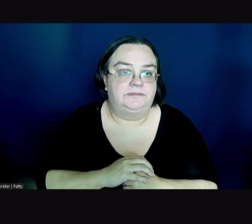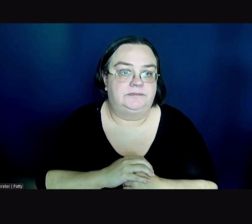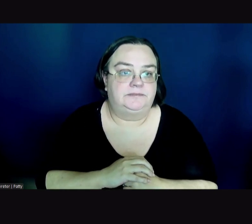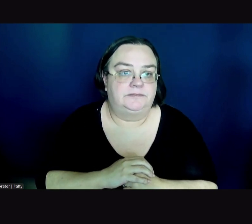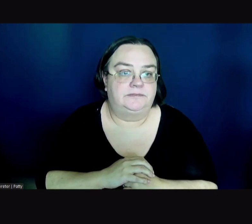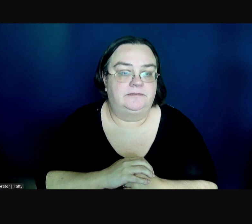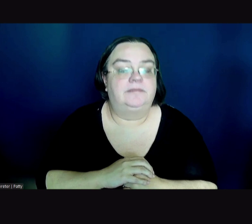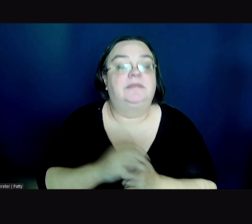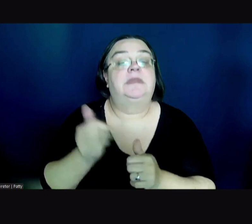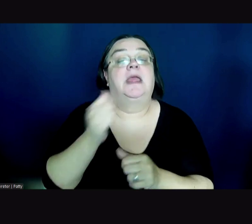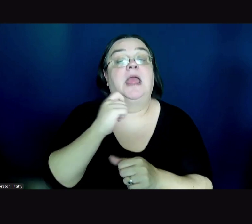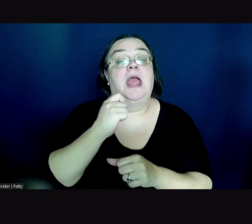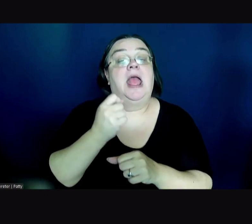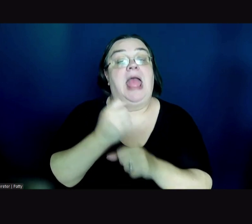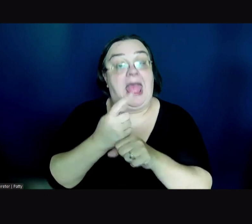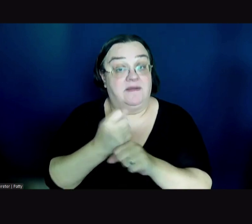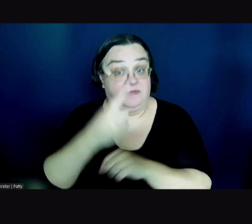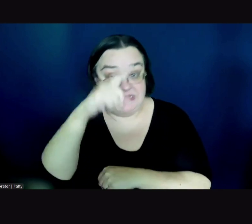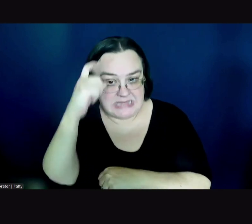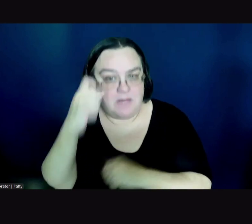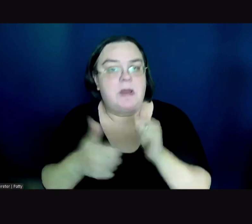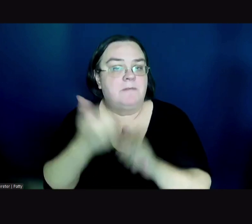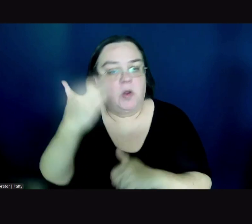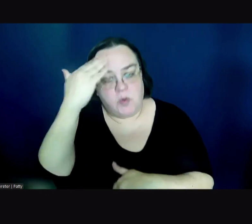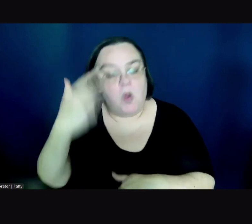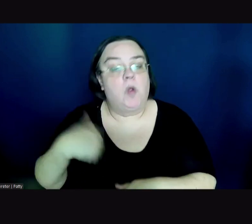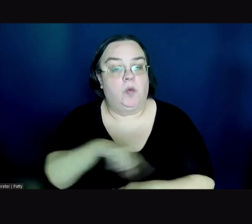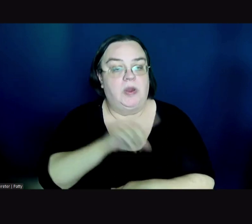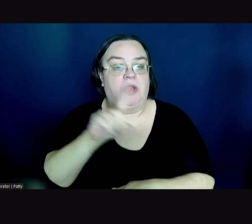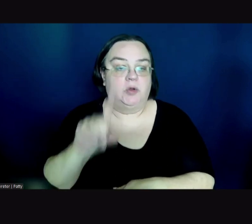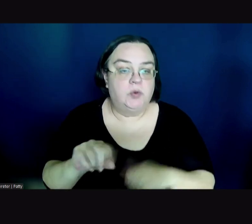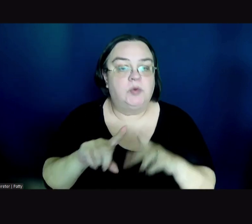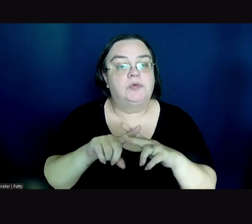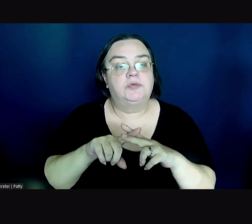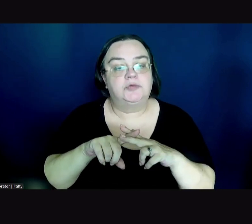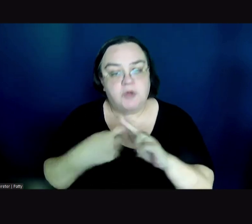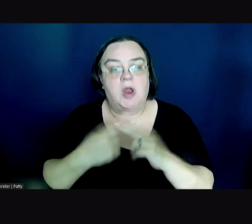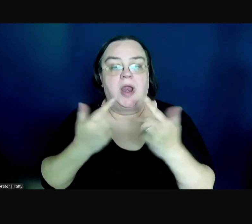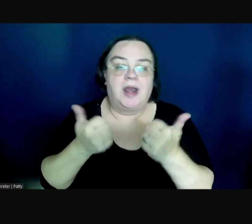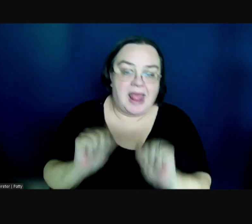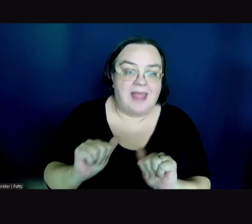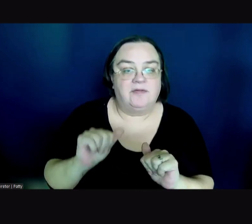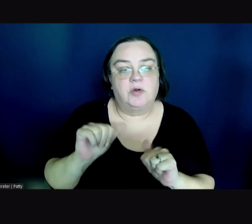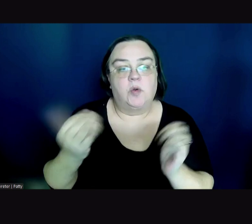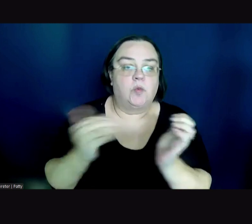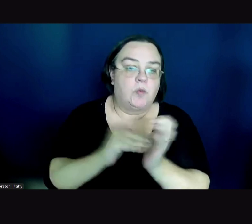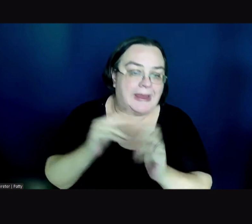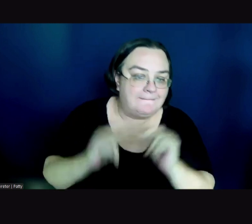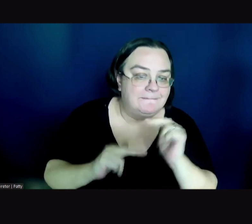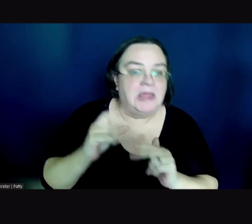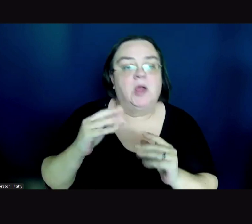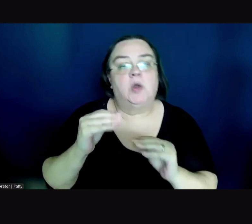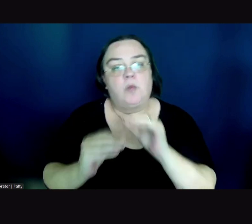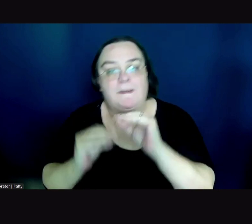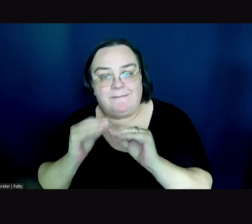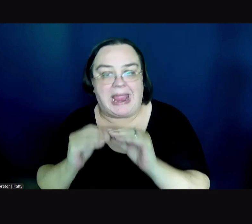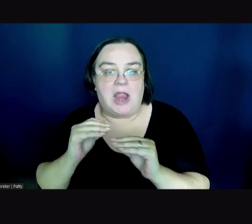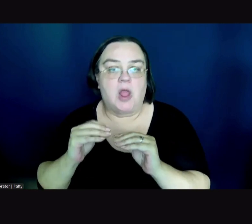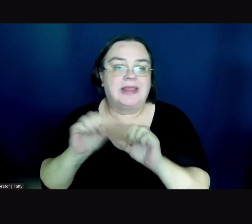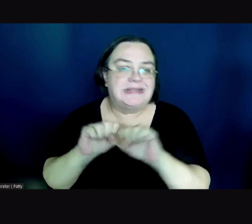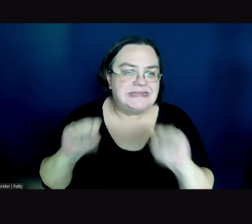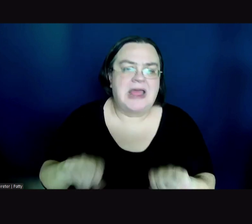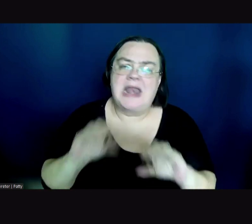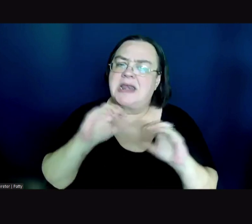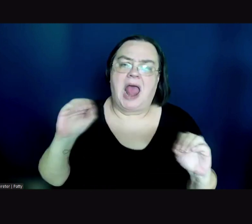Every summer, as most people know, we do embark on efforts to rebuild and repair the system. Nothing too close